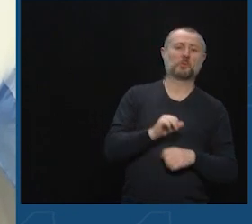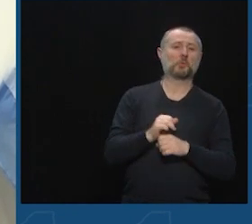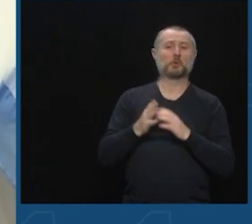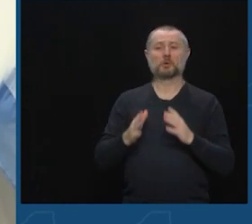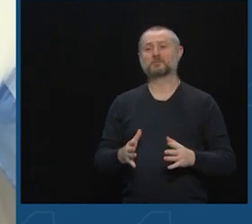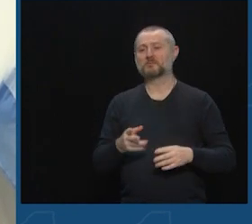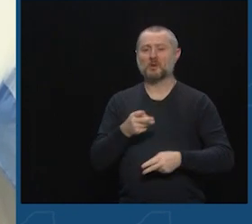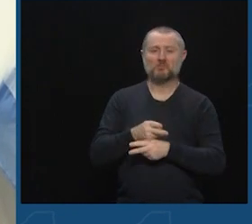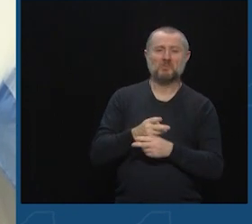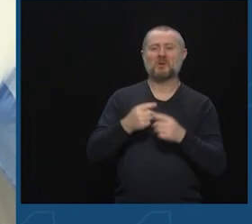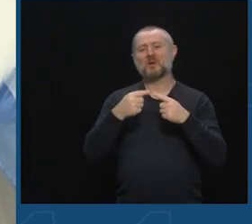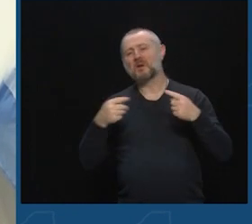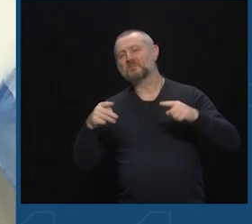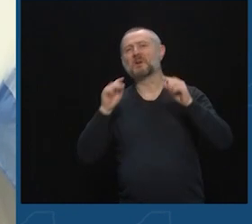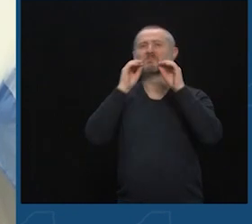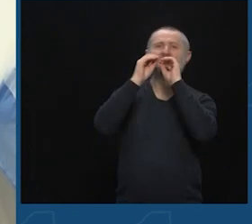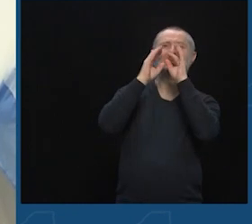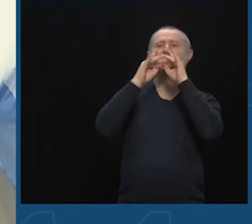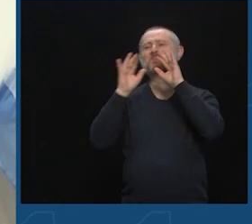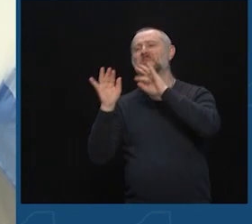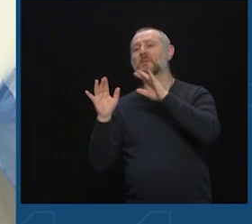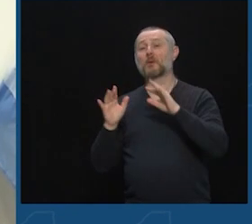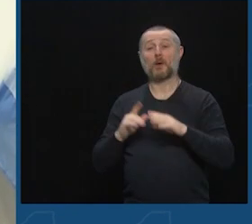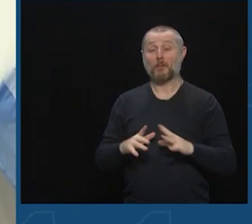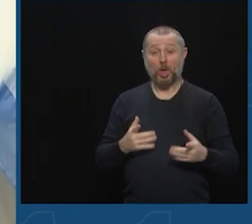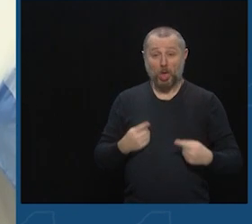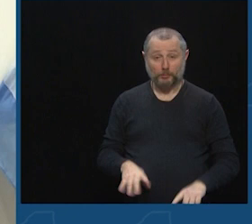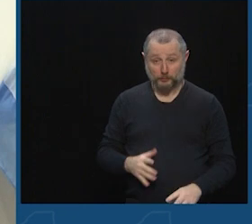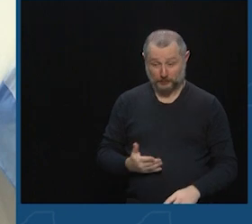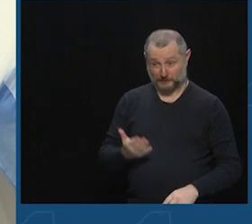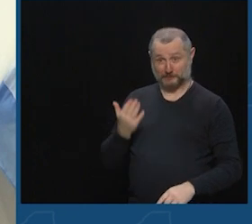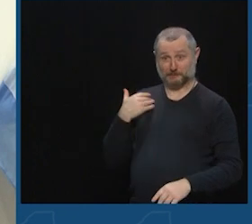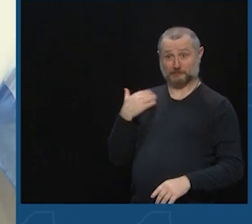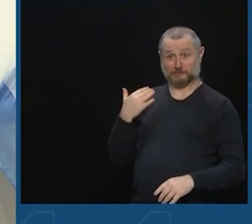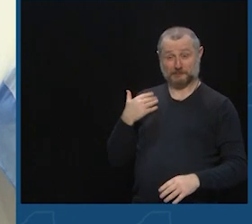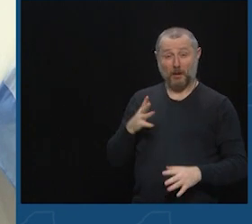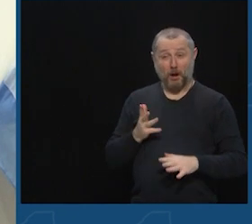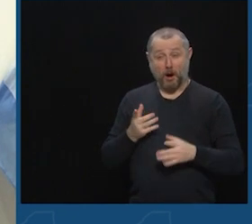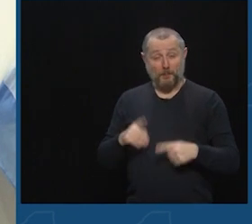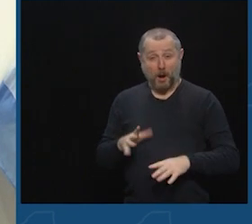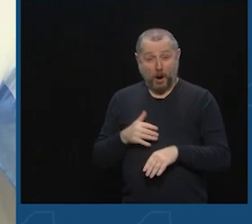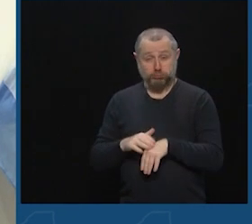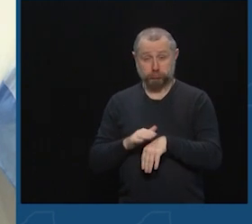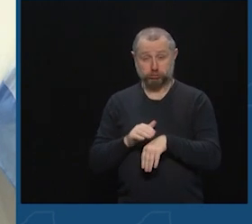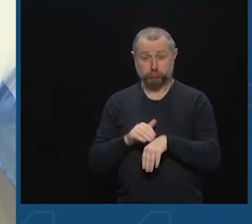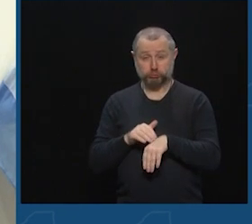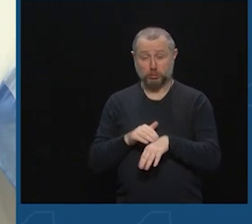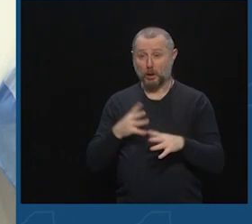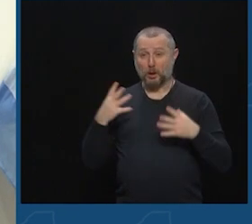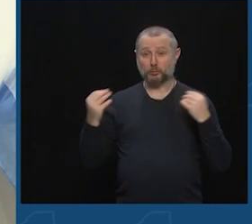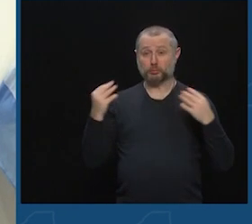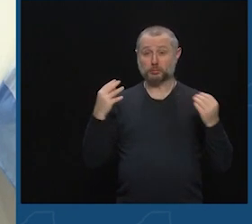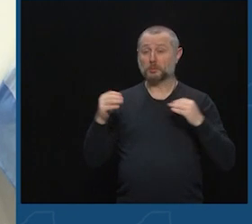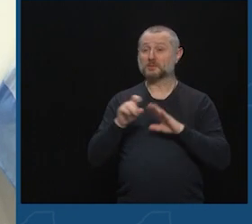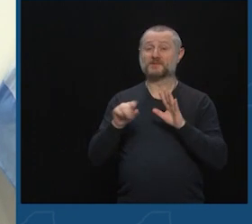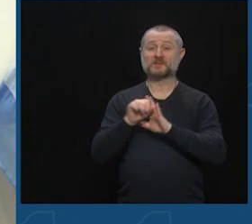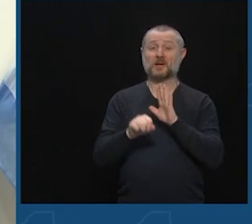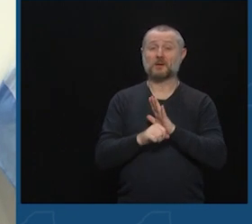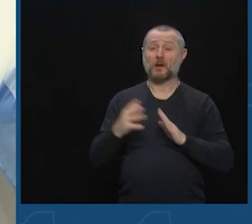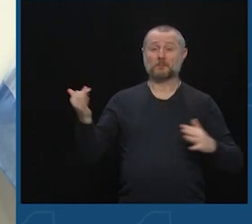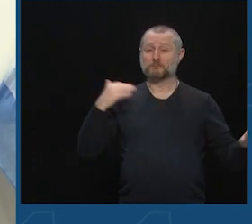and whatever challenges come up. They have deployed over 1,000 individuals, bringing in people from other parts of the country